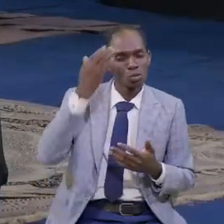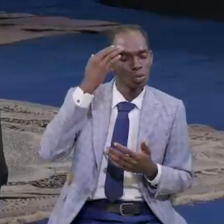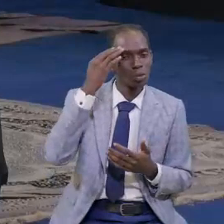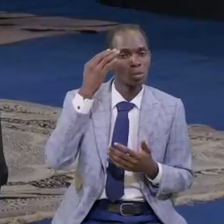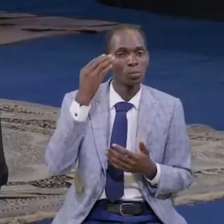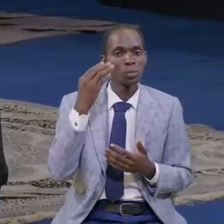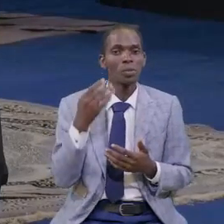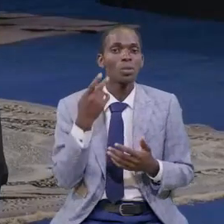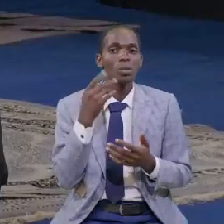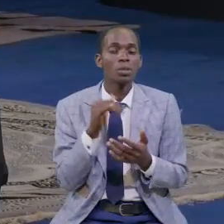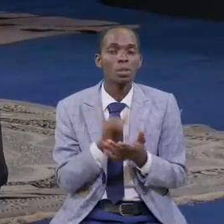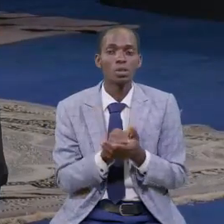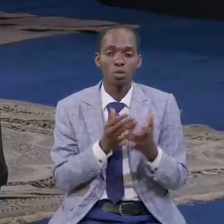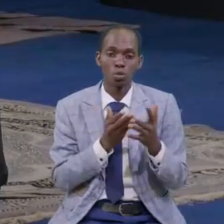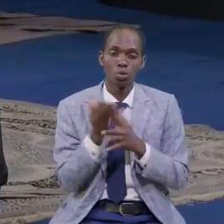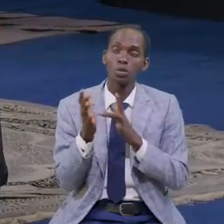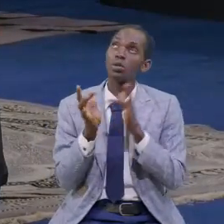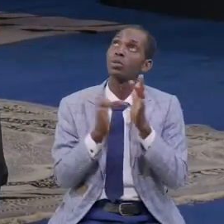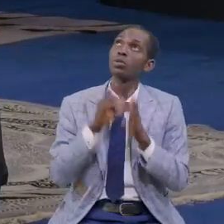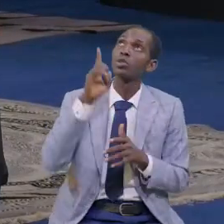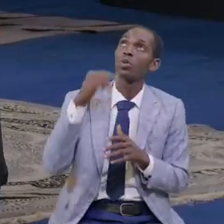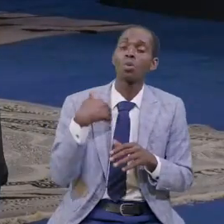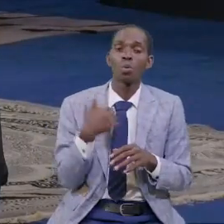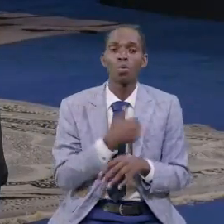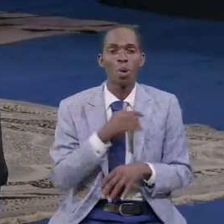preach peace, and peace with our